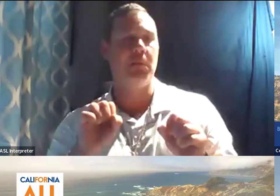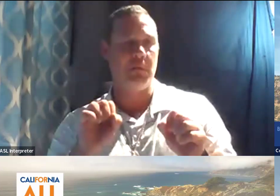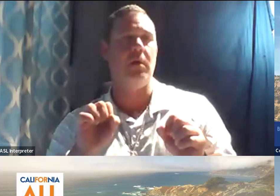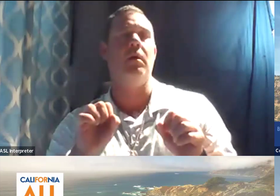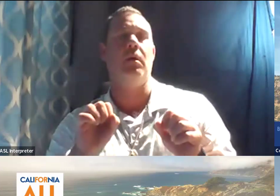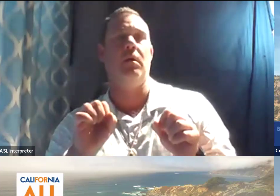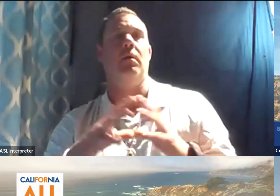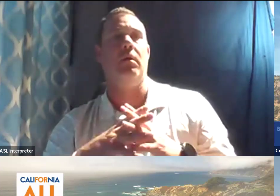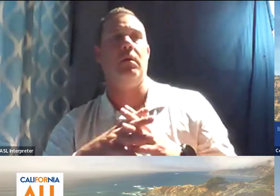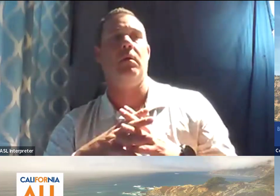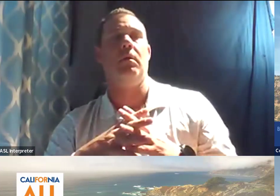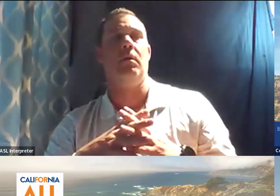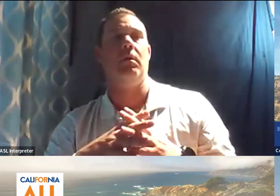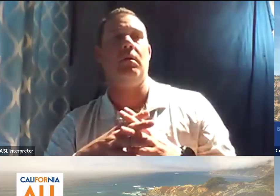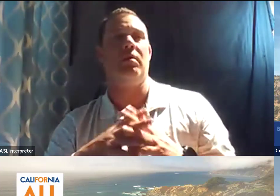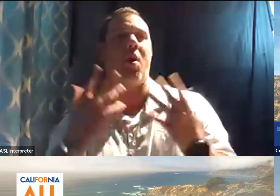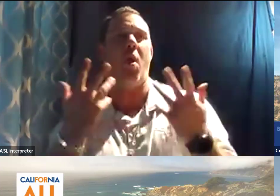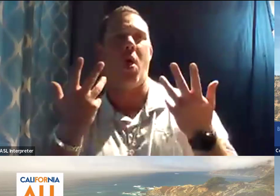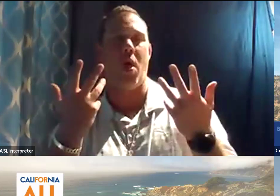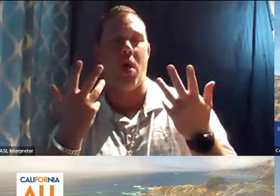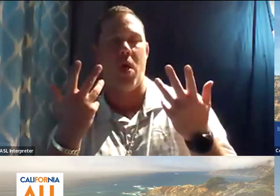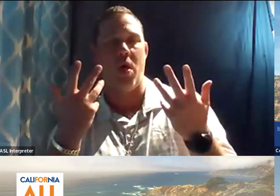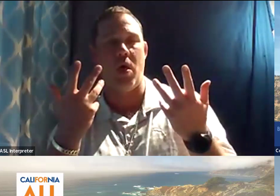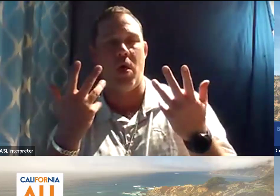already, you know,